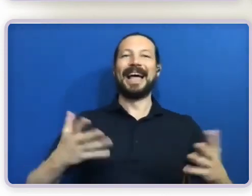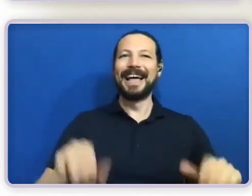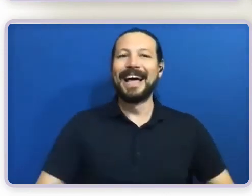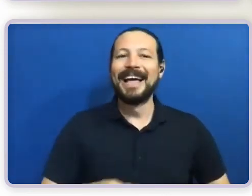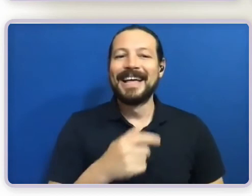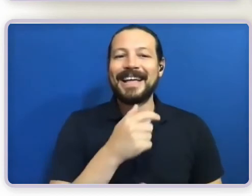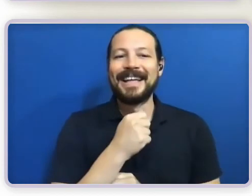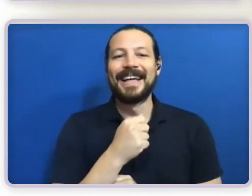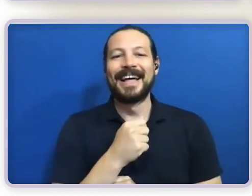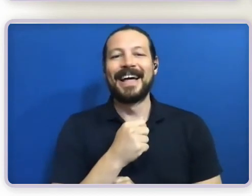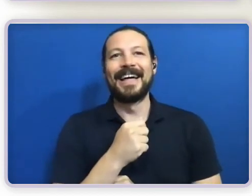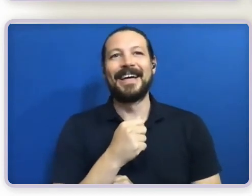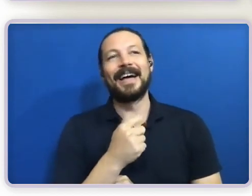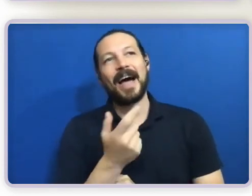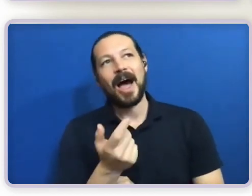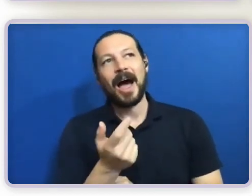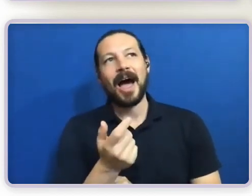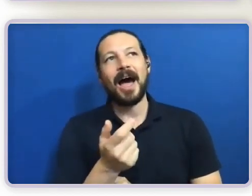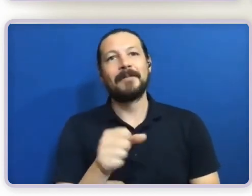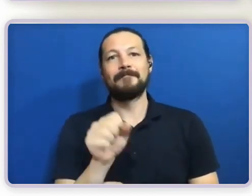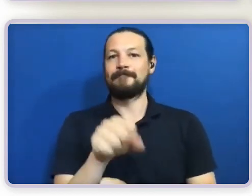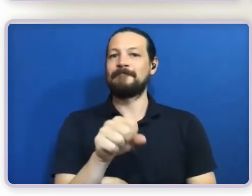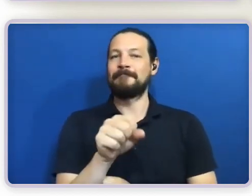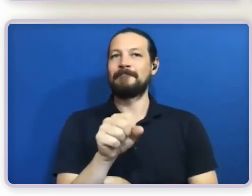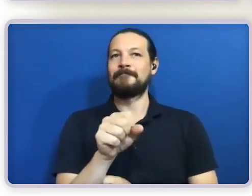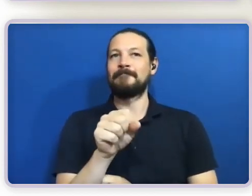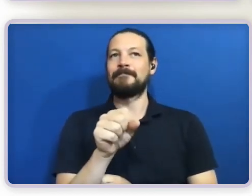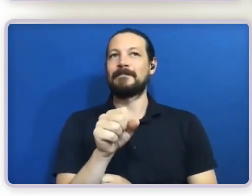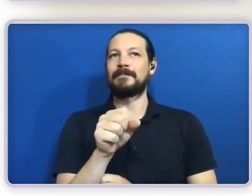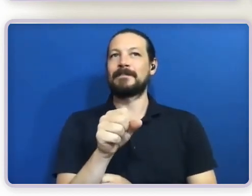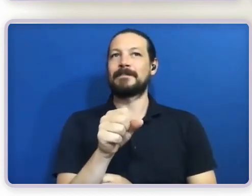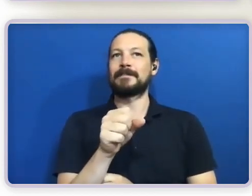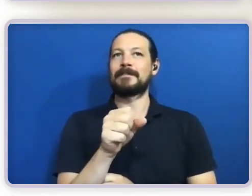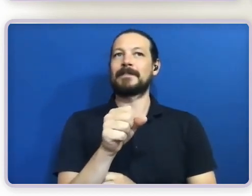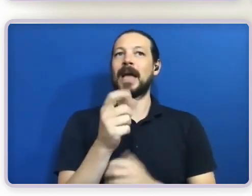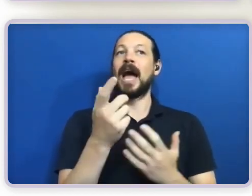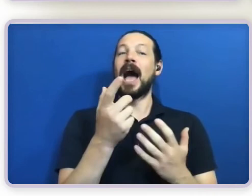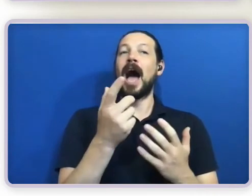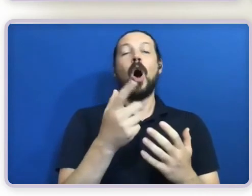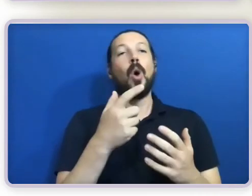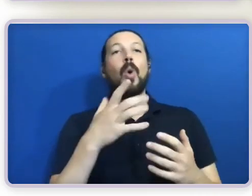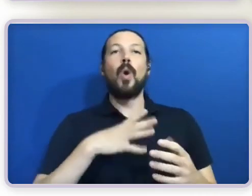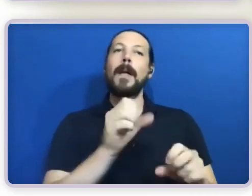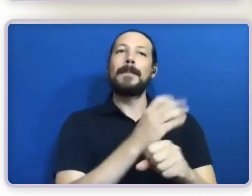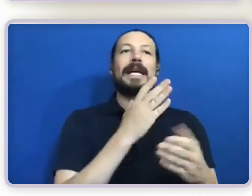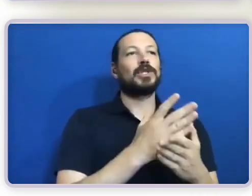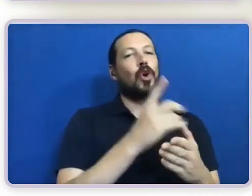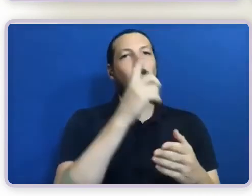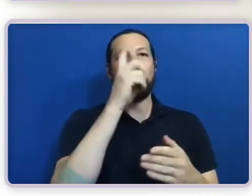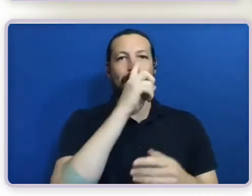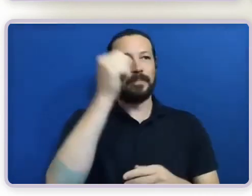I think we would try to unfortunately manage people's expectations. So